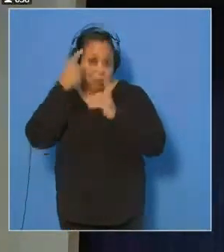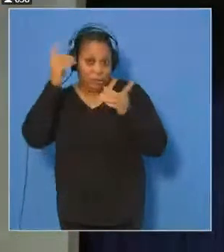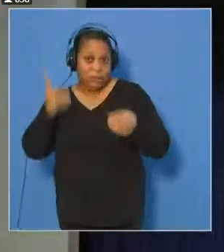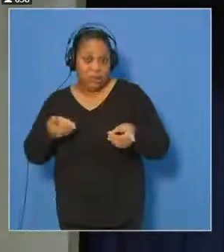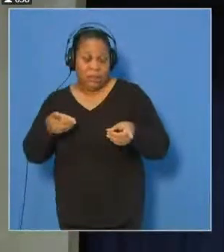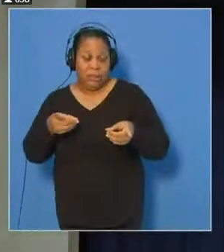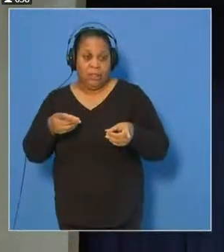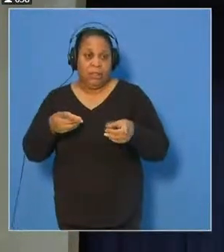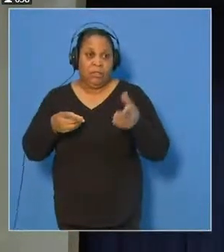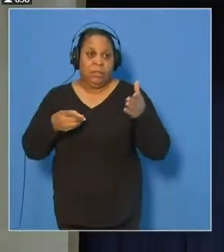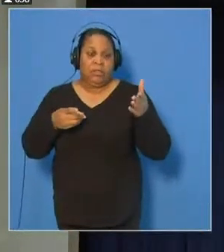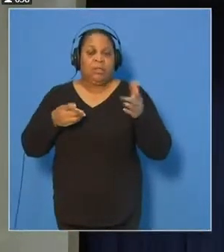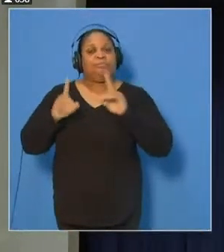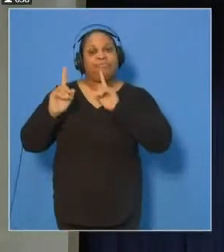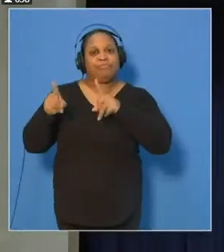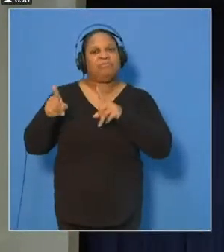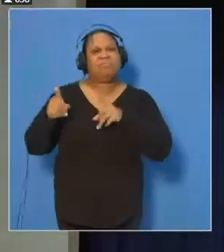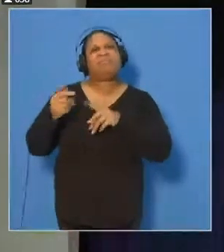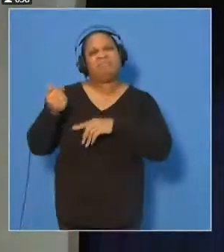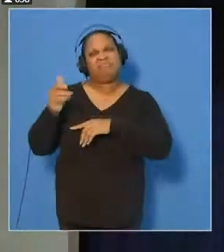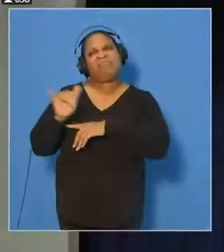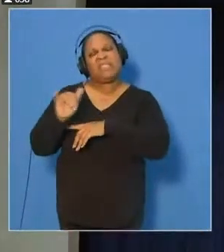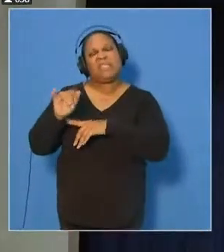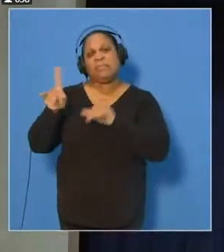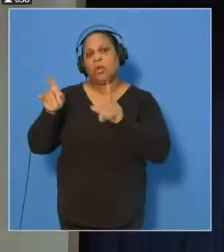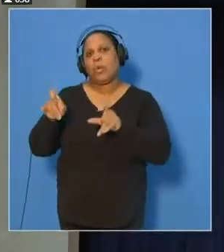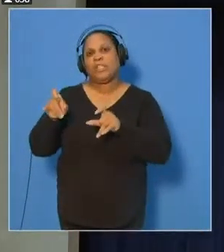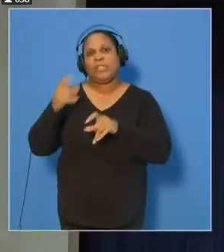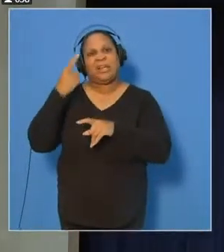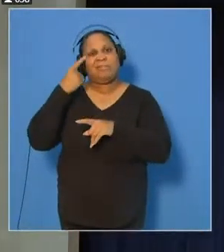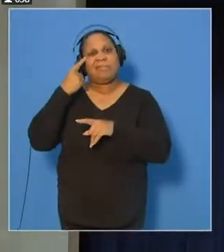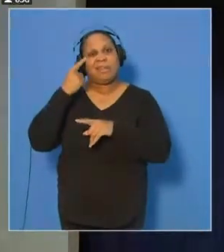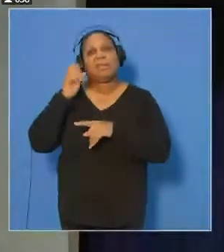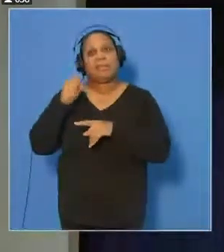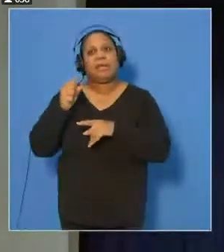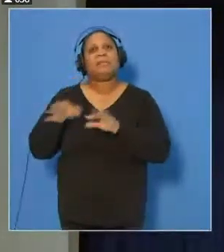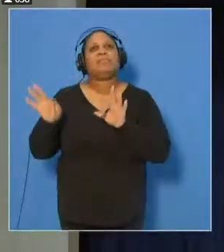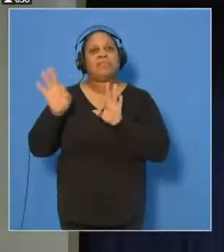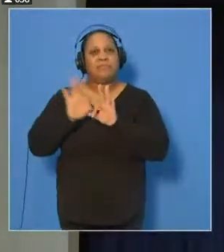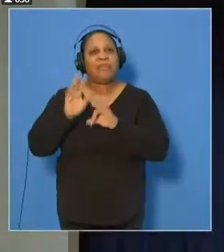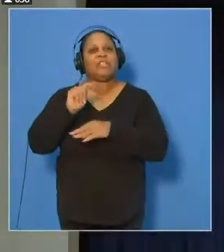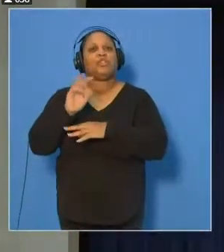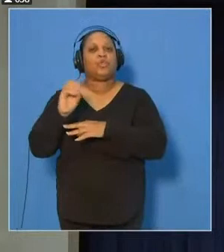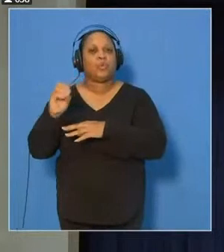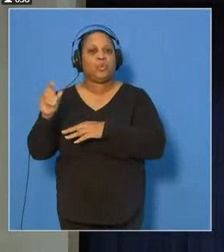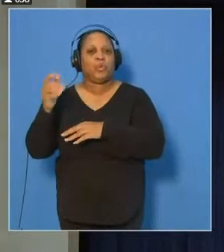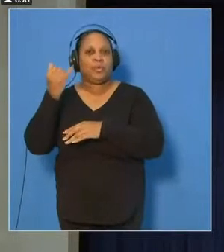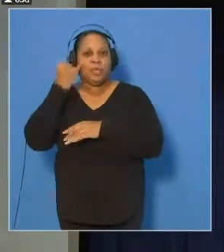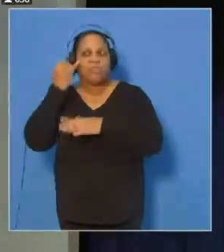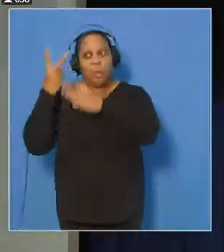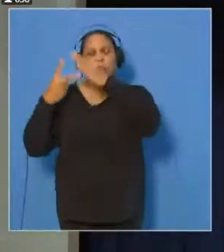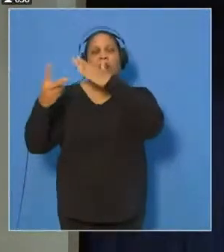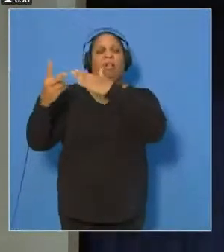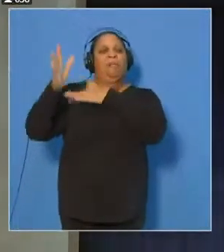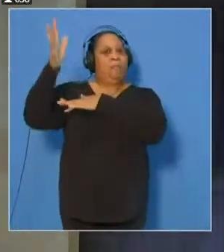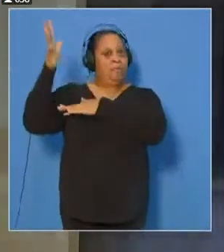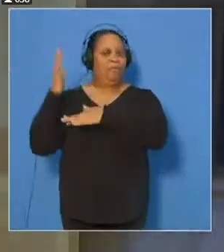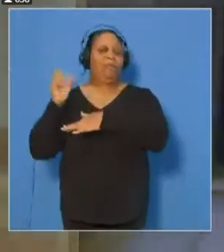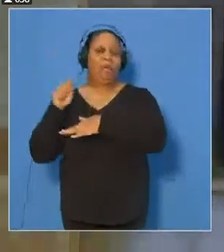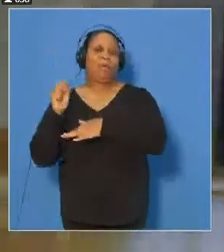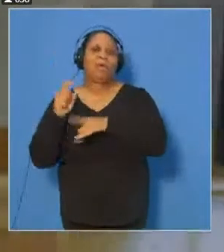That was a similar question that was asked the other day, and I thank you. I mean, hindsight is obviously a valuable tool if we all had it. However,